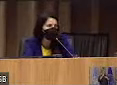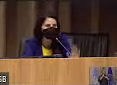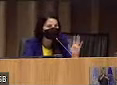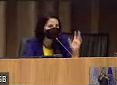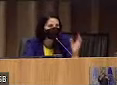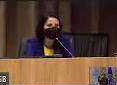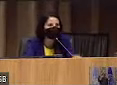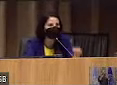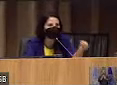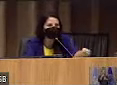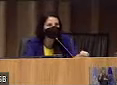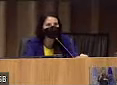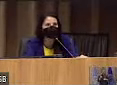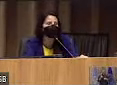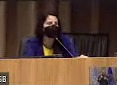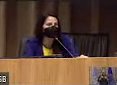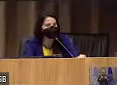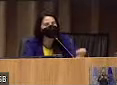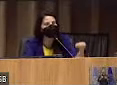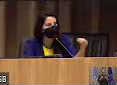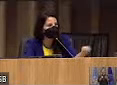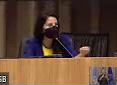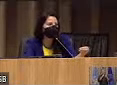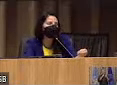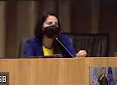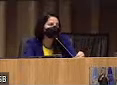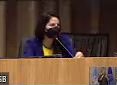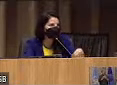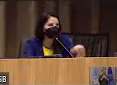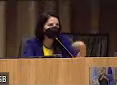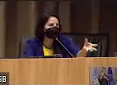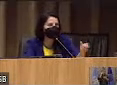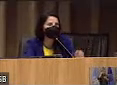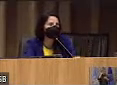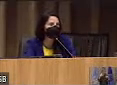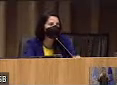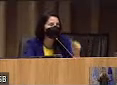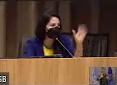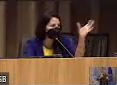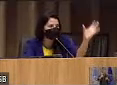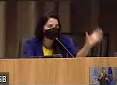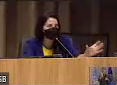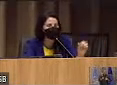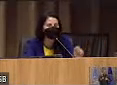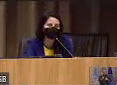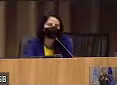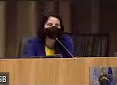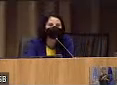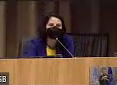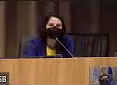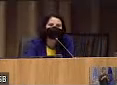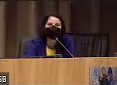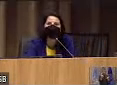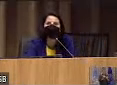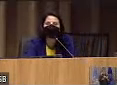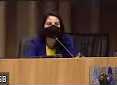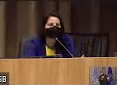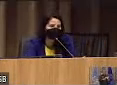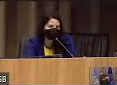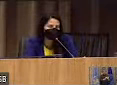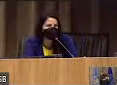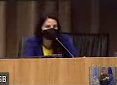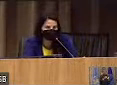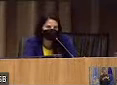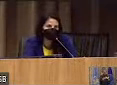other fields to qualify the information. In some cases, we have patients were 16 years